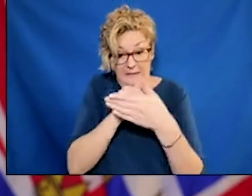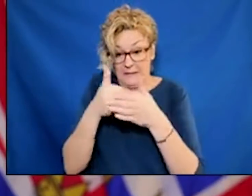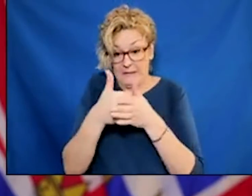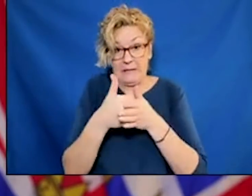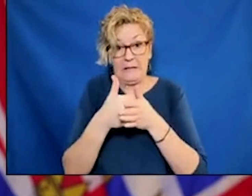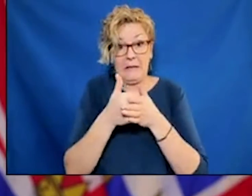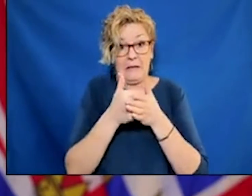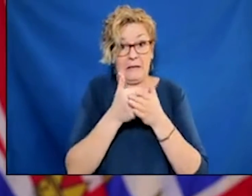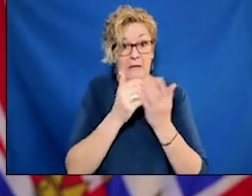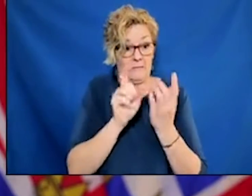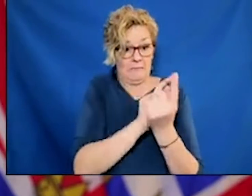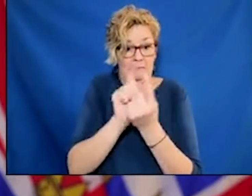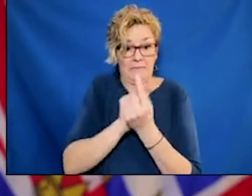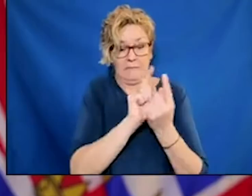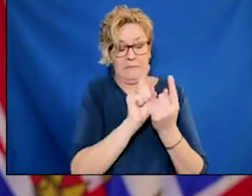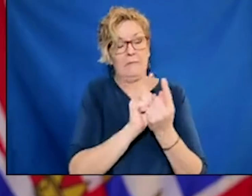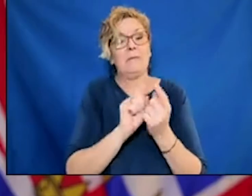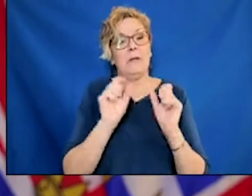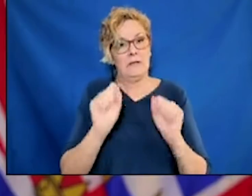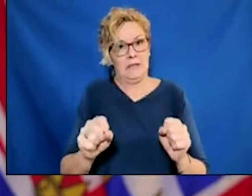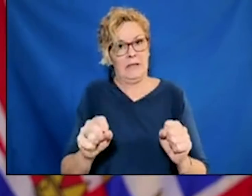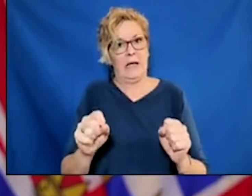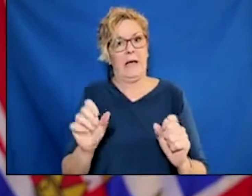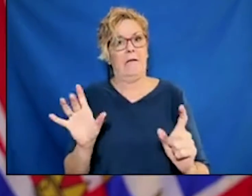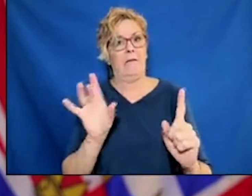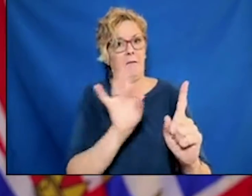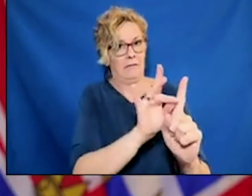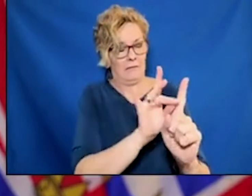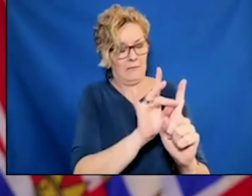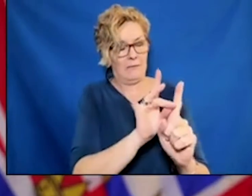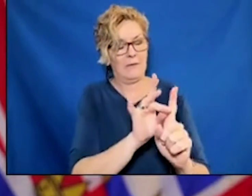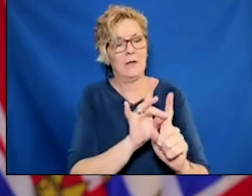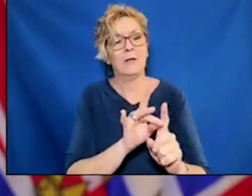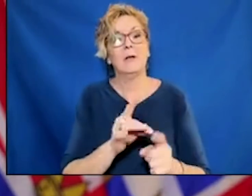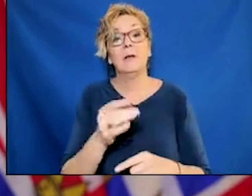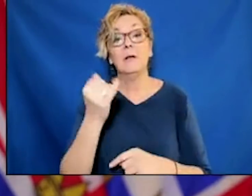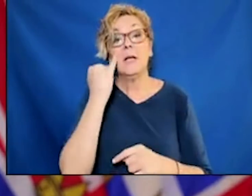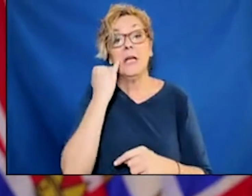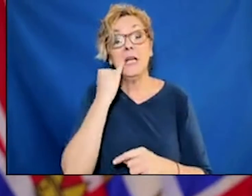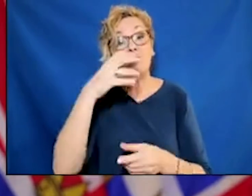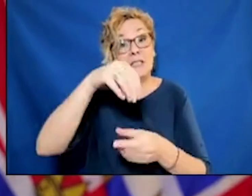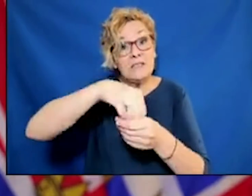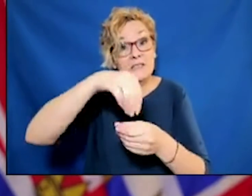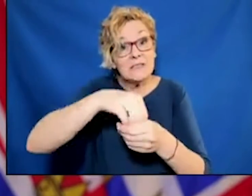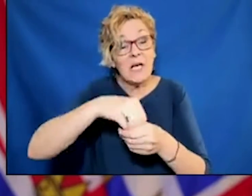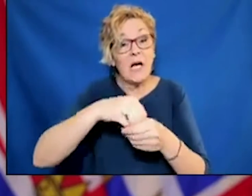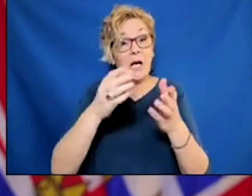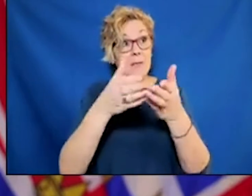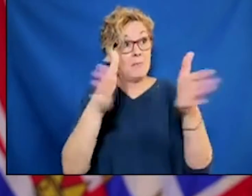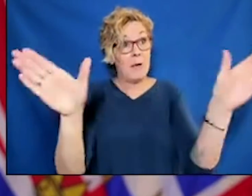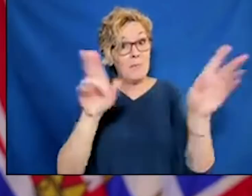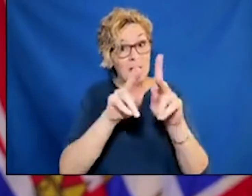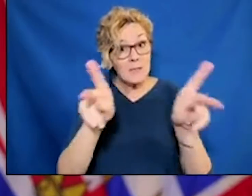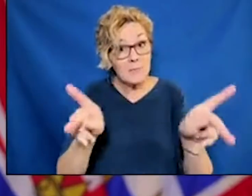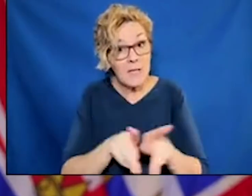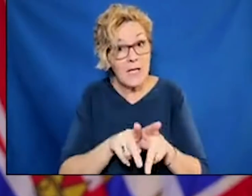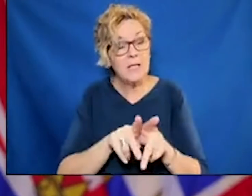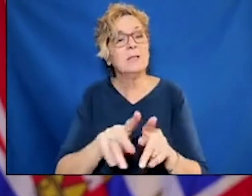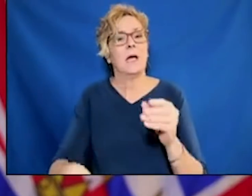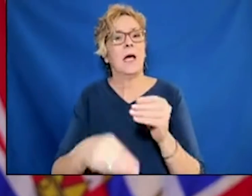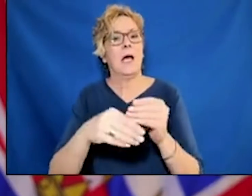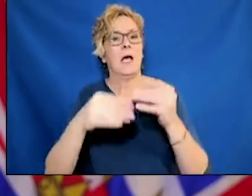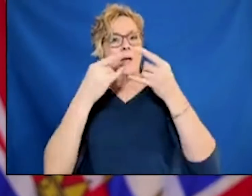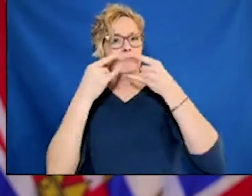to avoid at this period of time. Wearing masks when we're in indoor public places, covering our cough, cleaning our